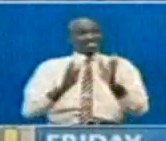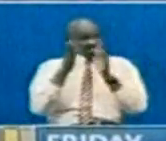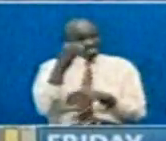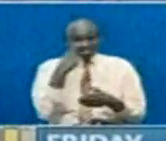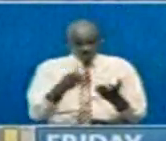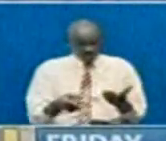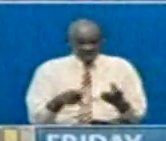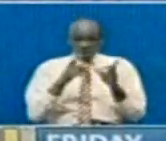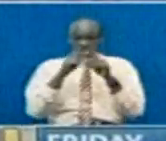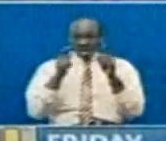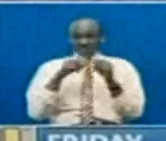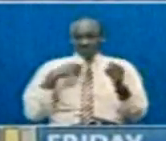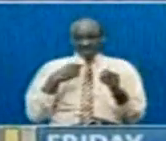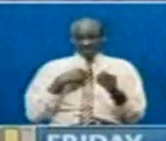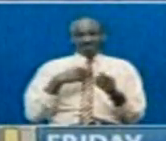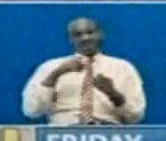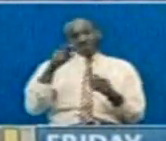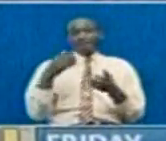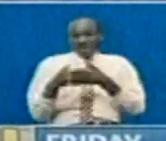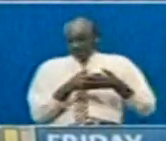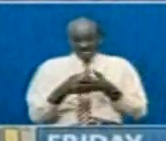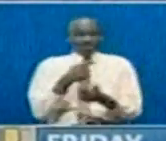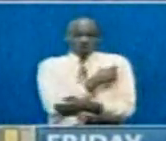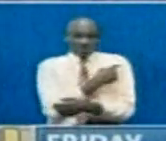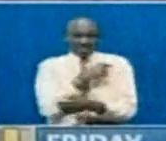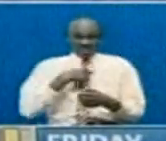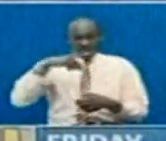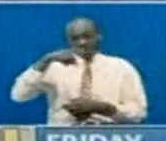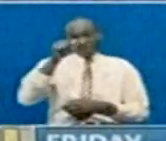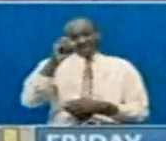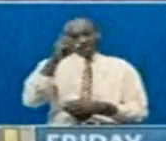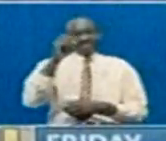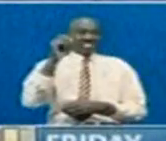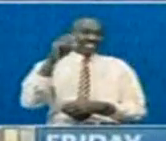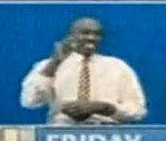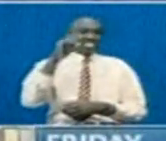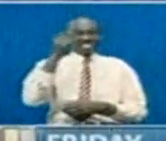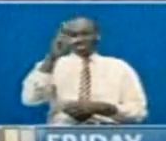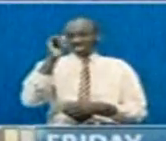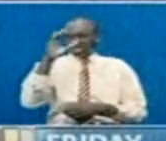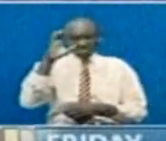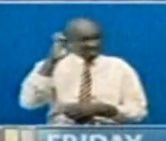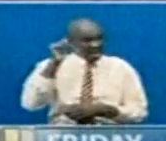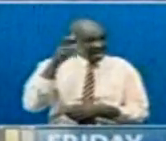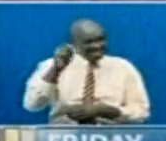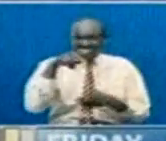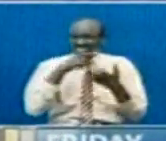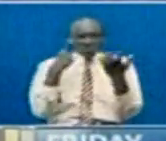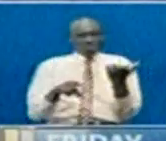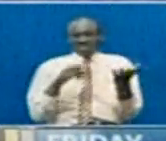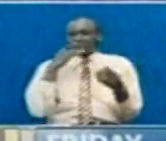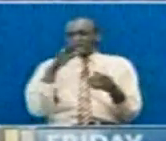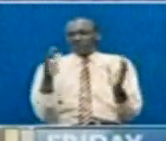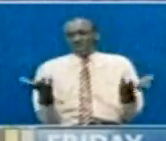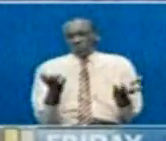word, meaning a baby's doctor, is it pediatrician, pediatrician, pediatrician? Which is